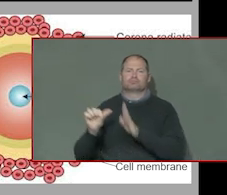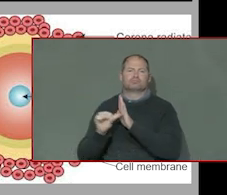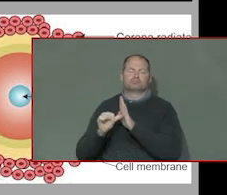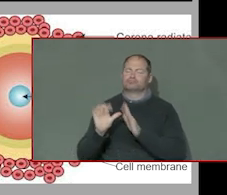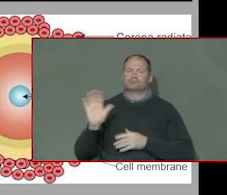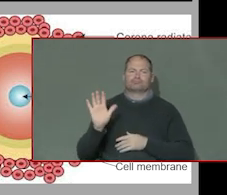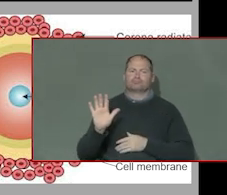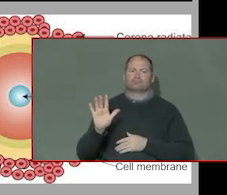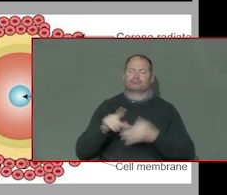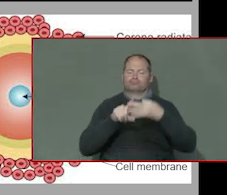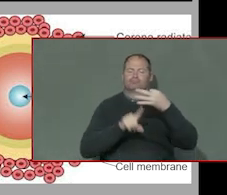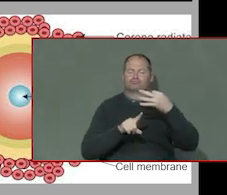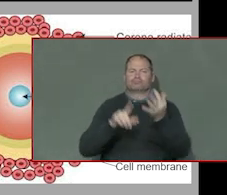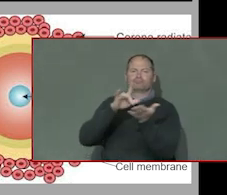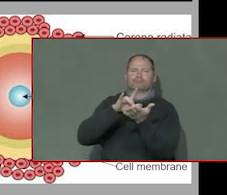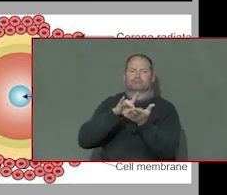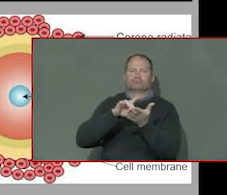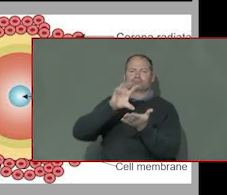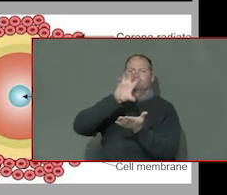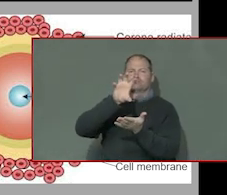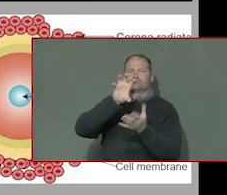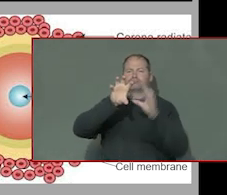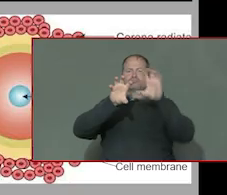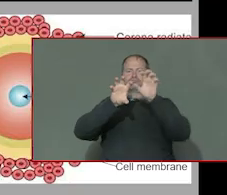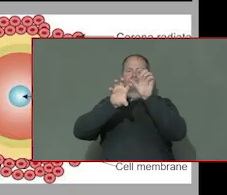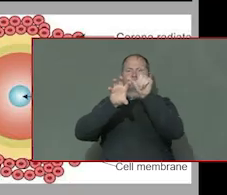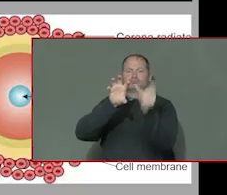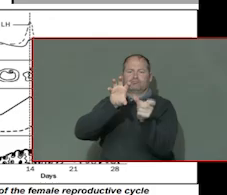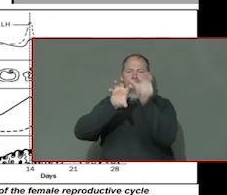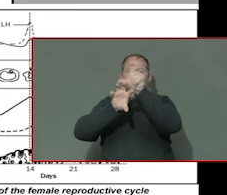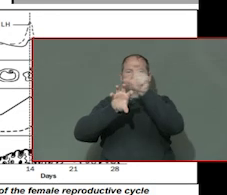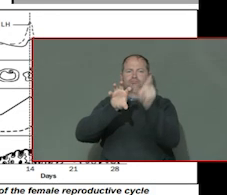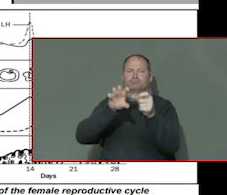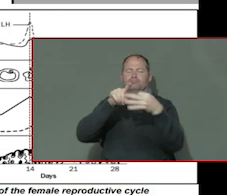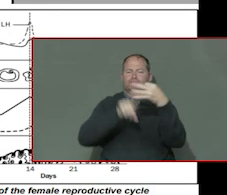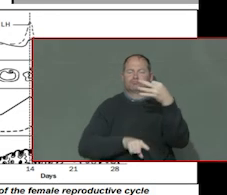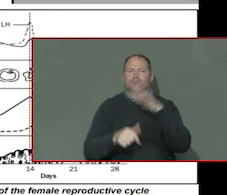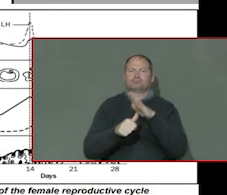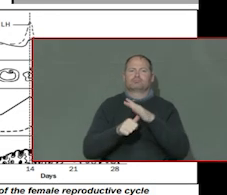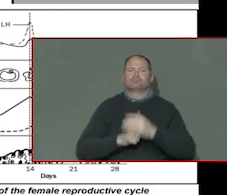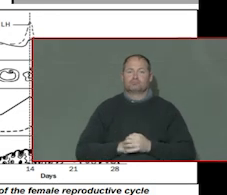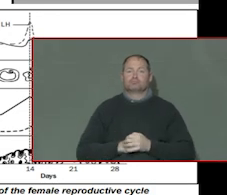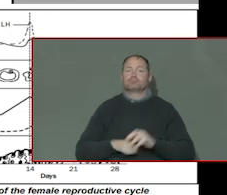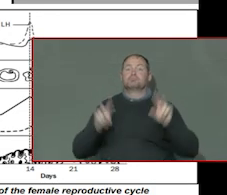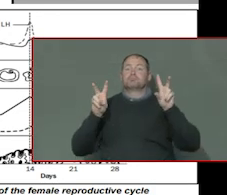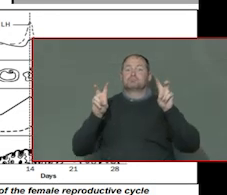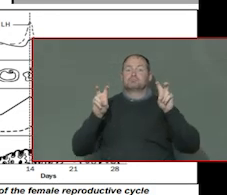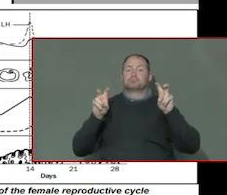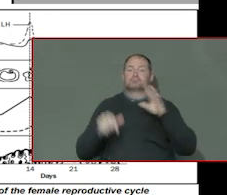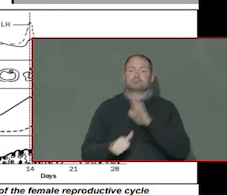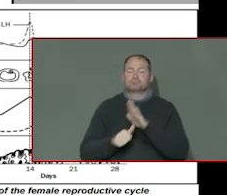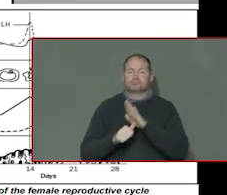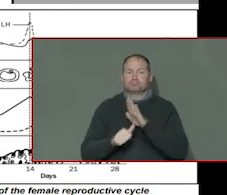the nucleus, the cytoplasm, and the cell membrane. And of course, headings. If you start